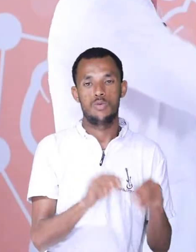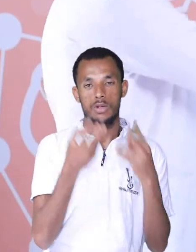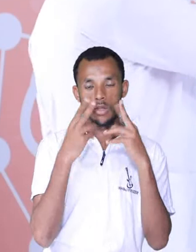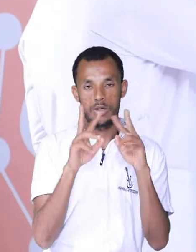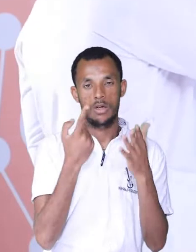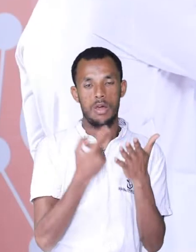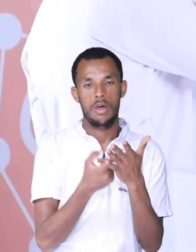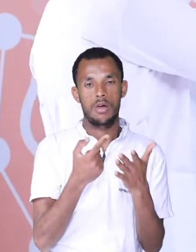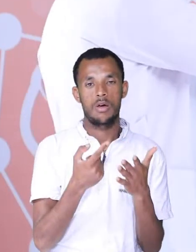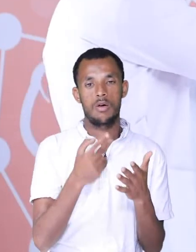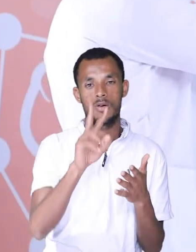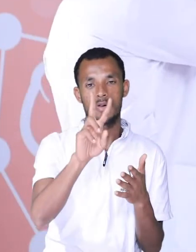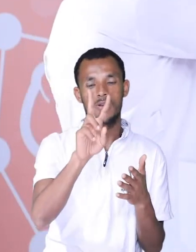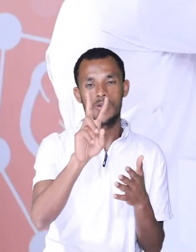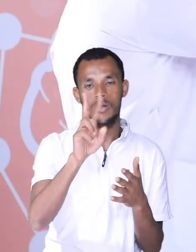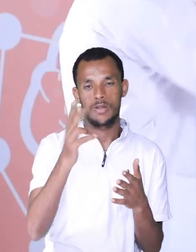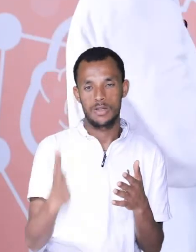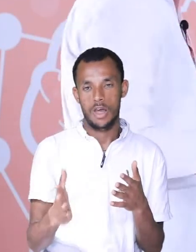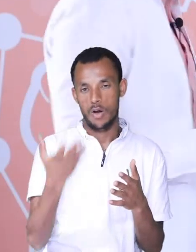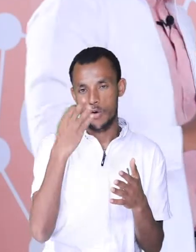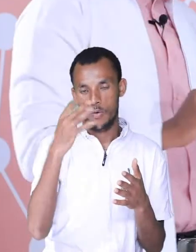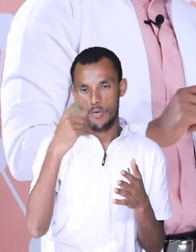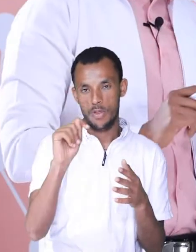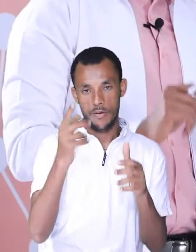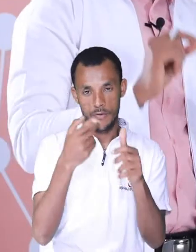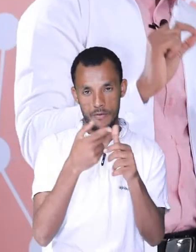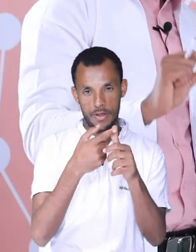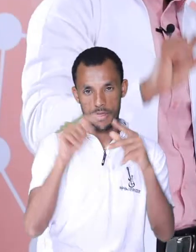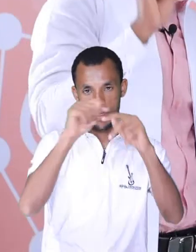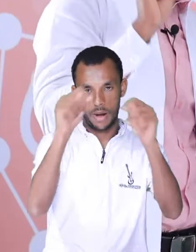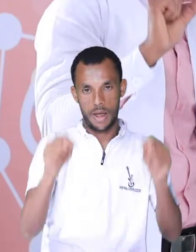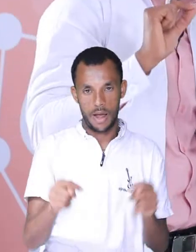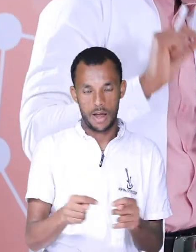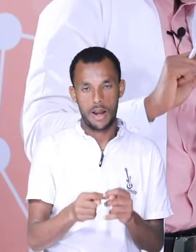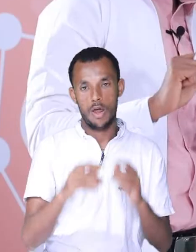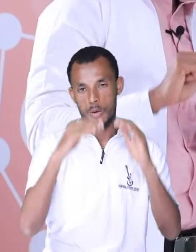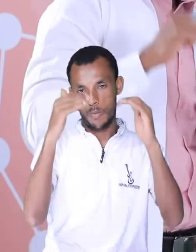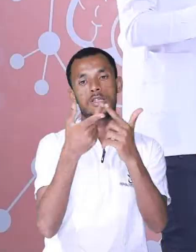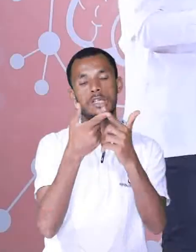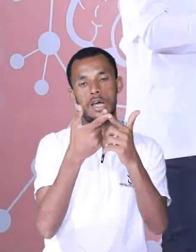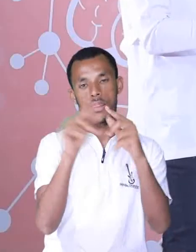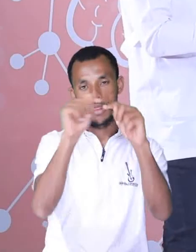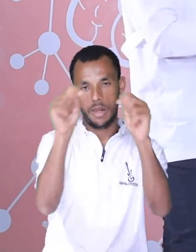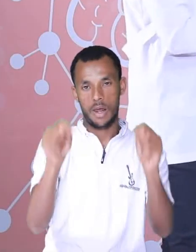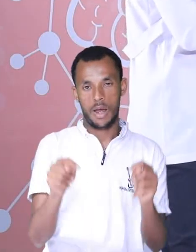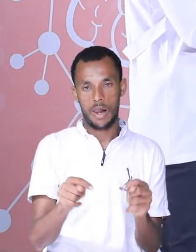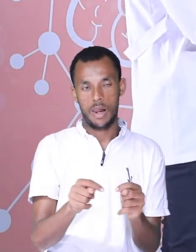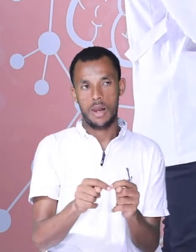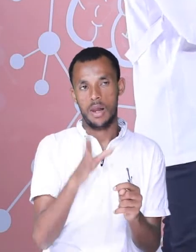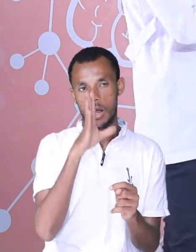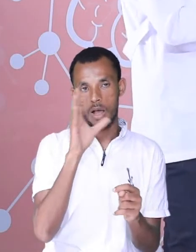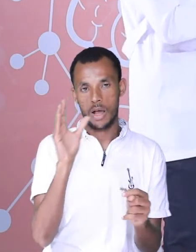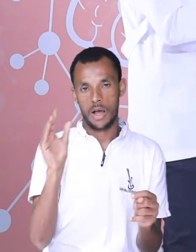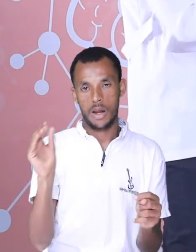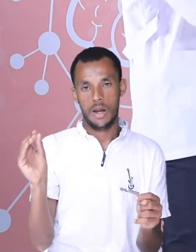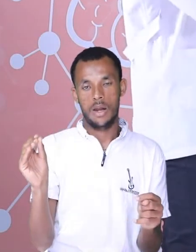attention here. Two sides of the first triangle is proportional to second triangle